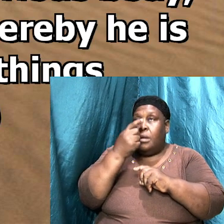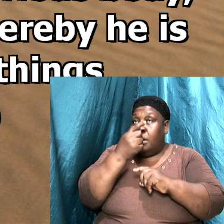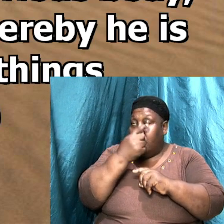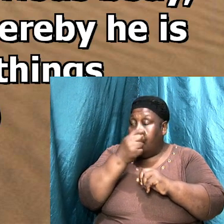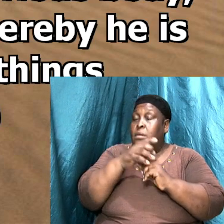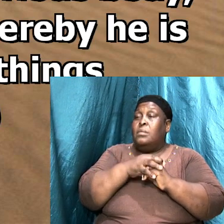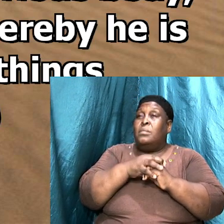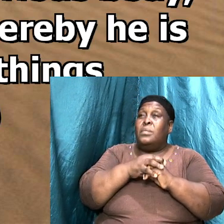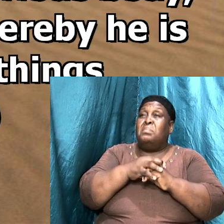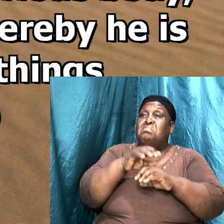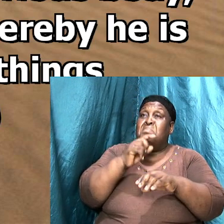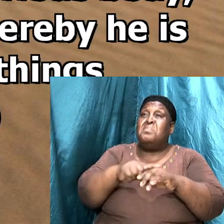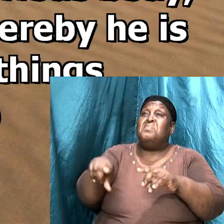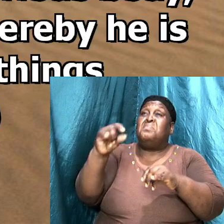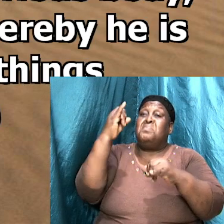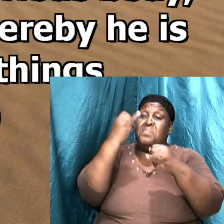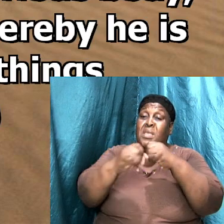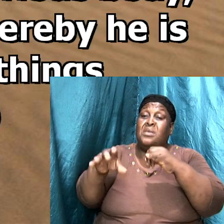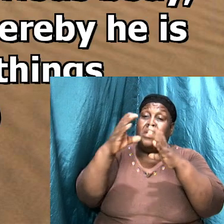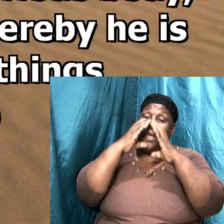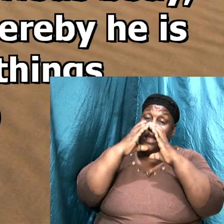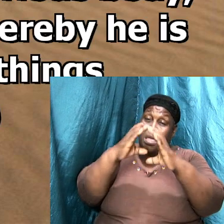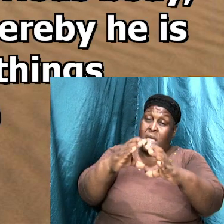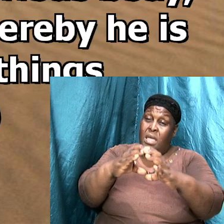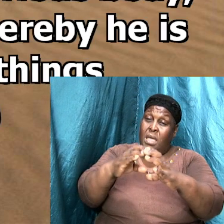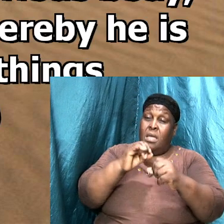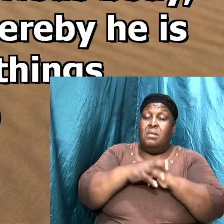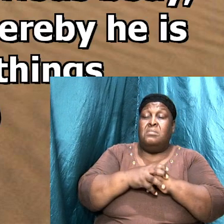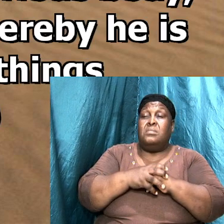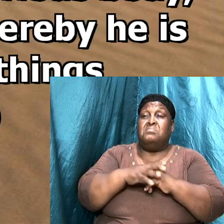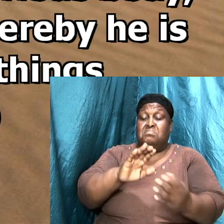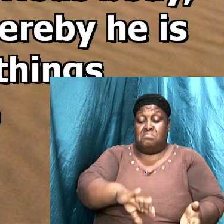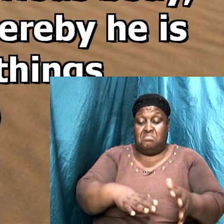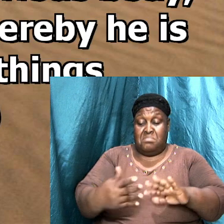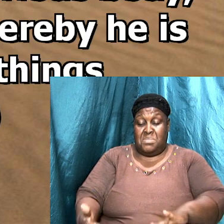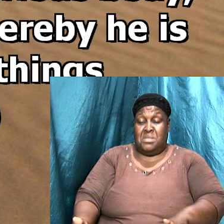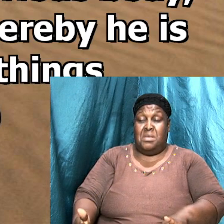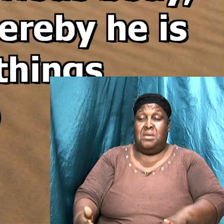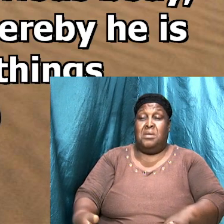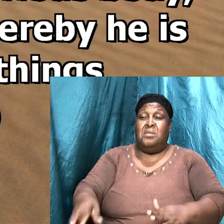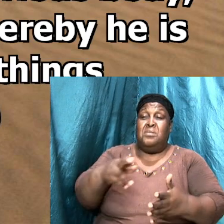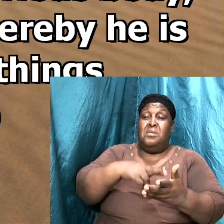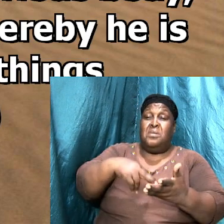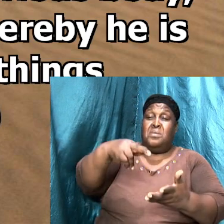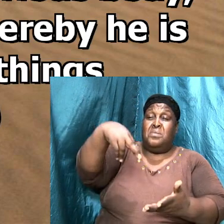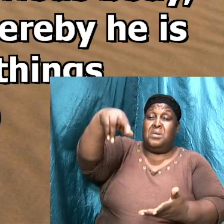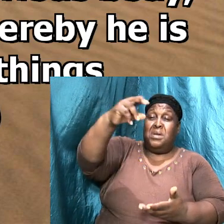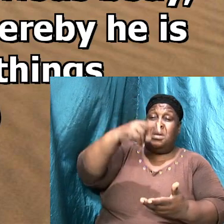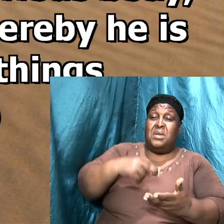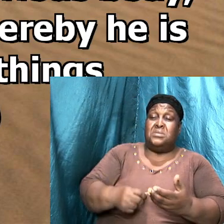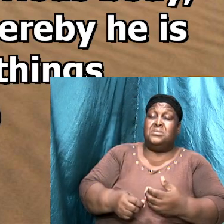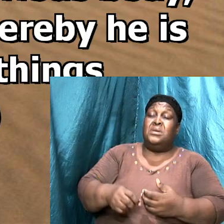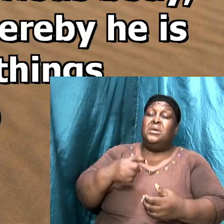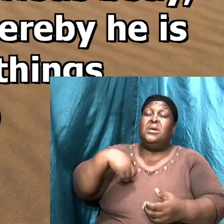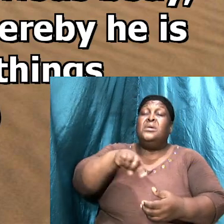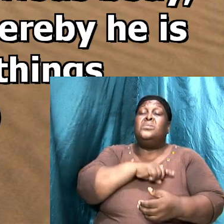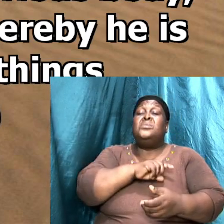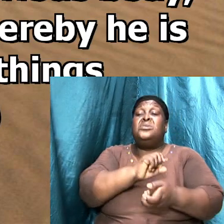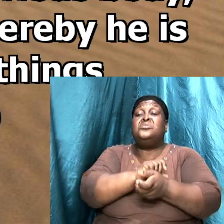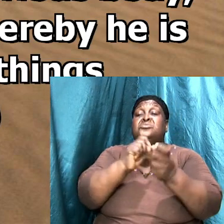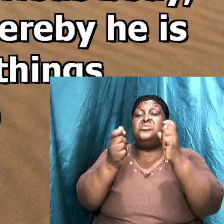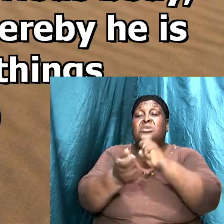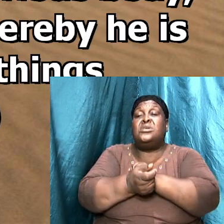at the last storm for the dead shall rise incorruptible and we shall be changed